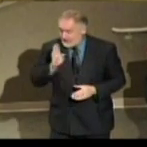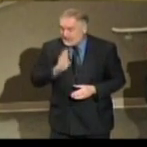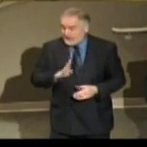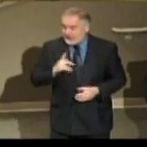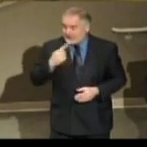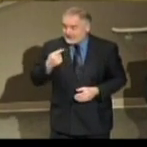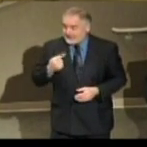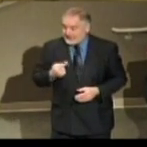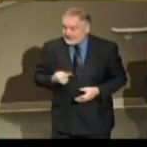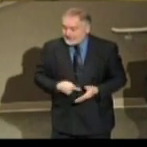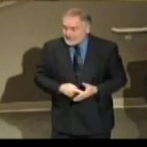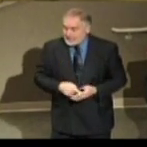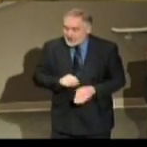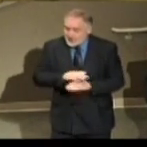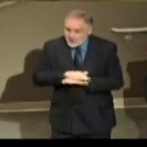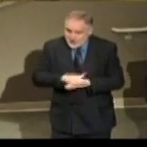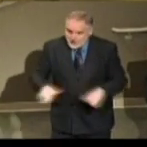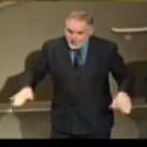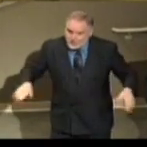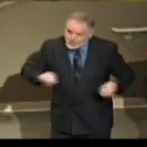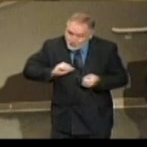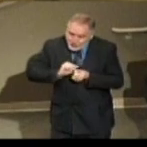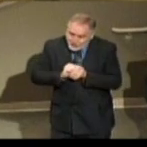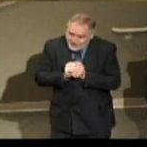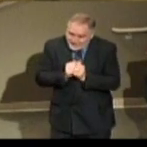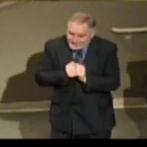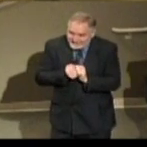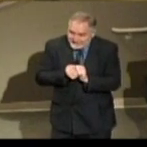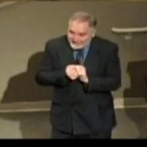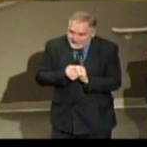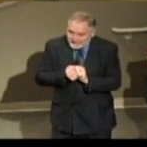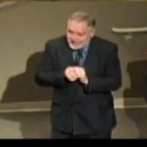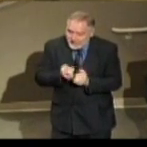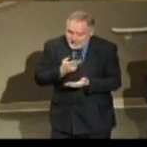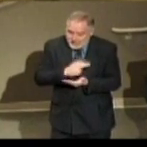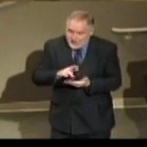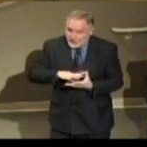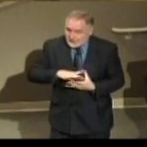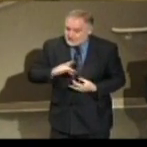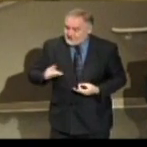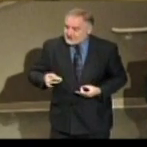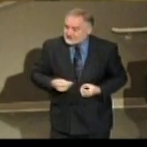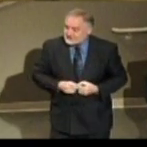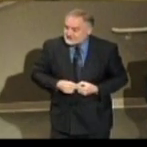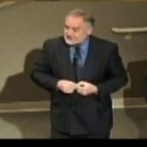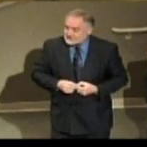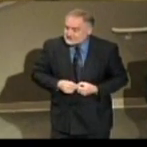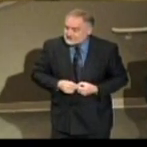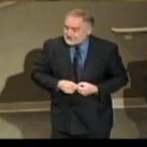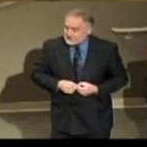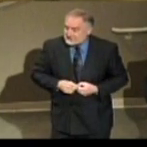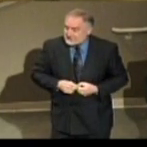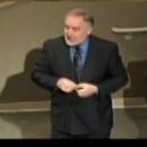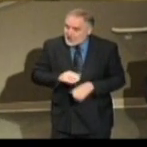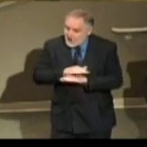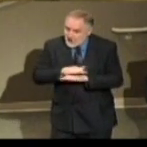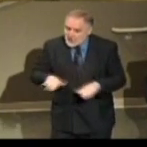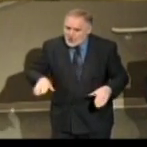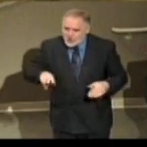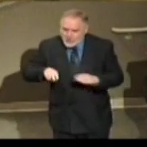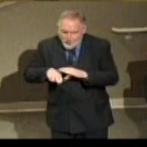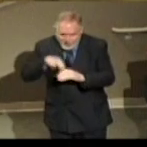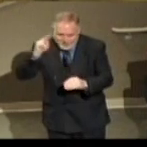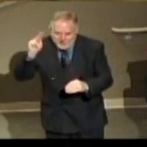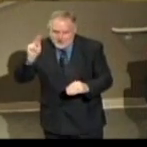says, don't you grieve the Holy Spirit. And don't you